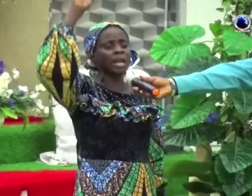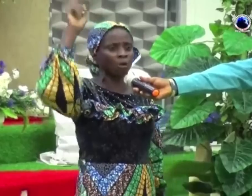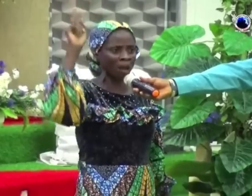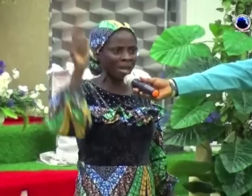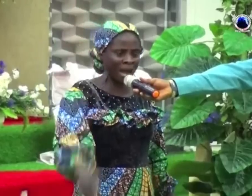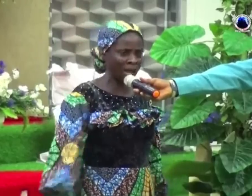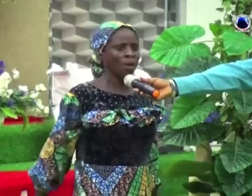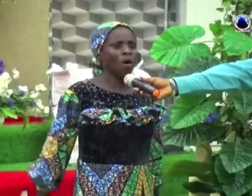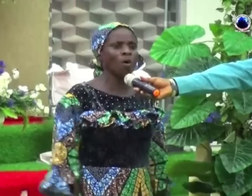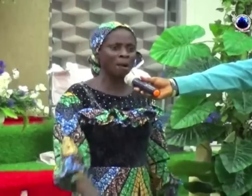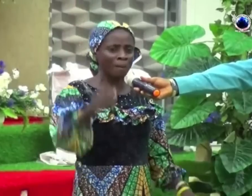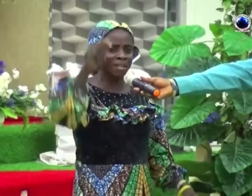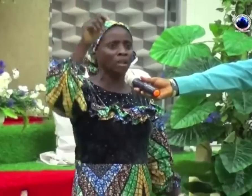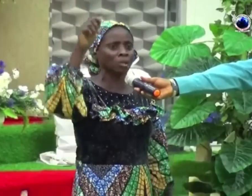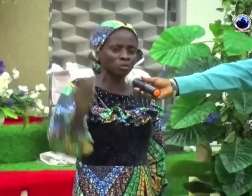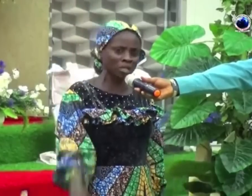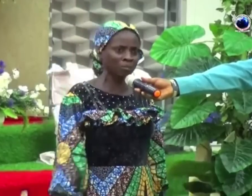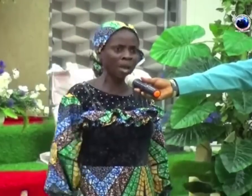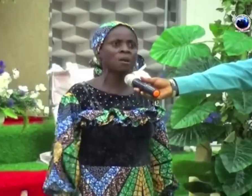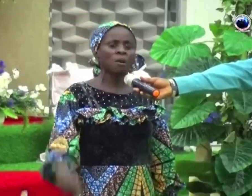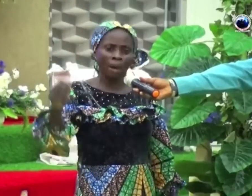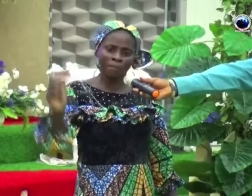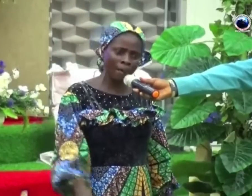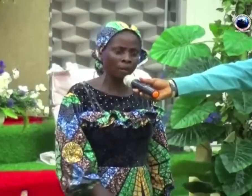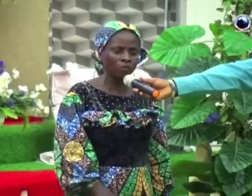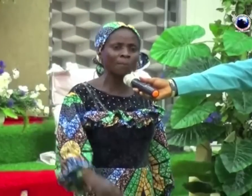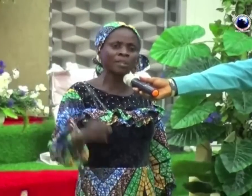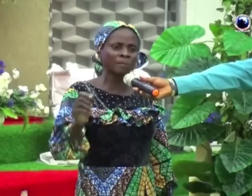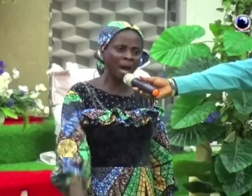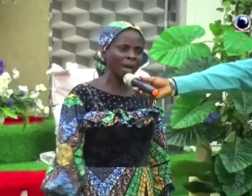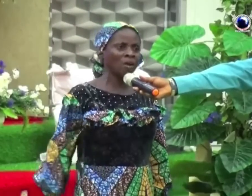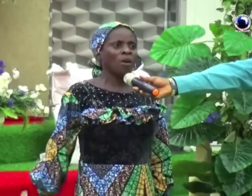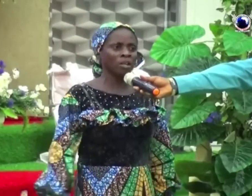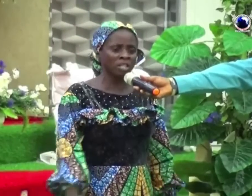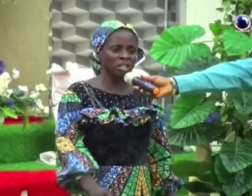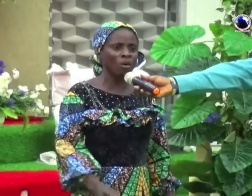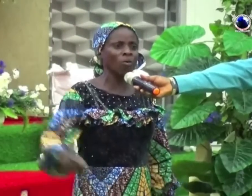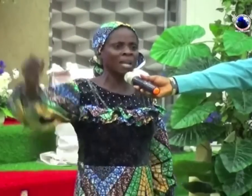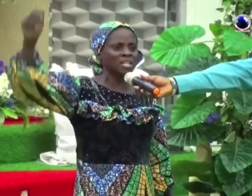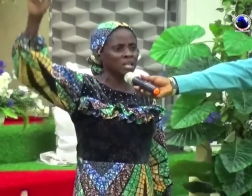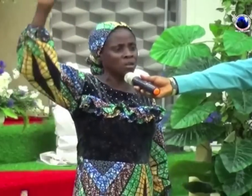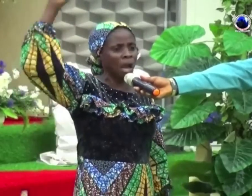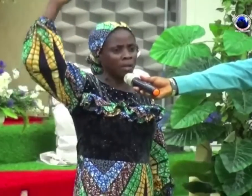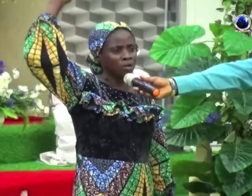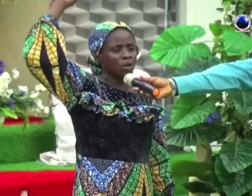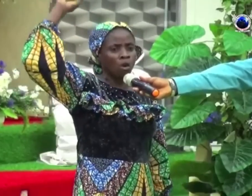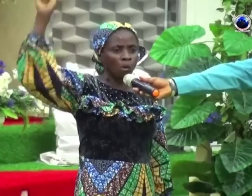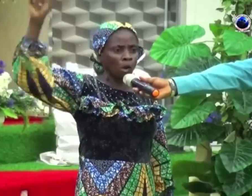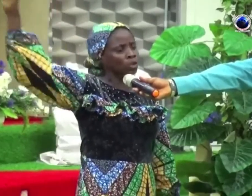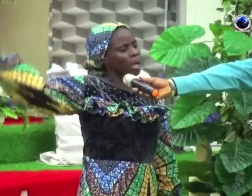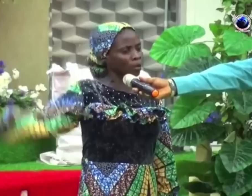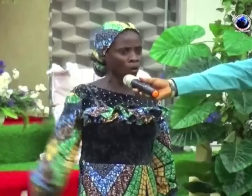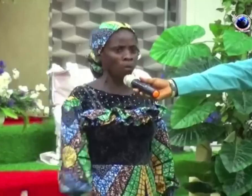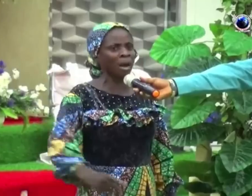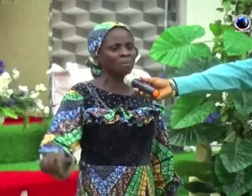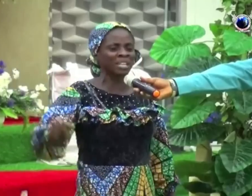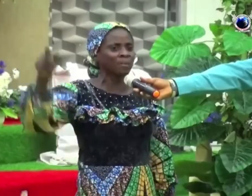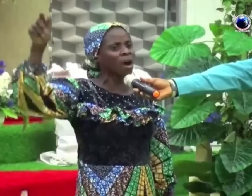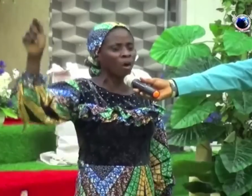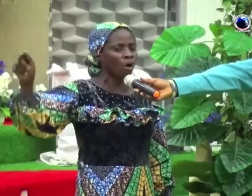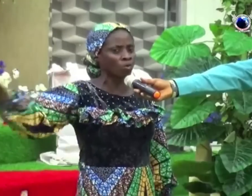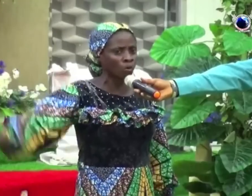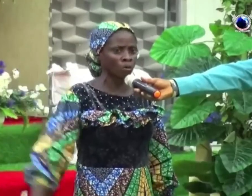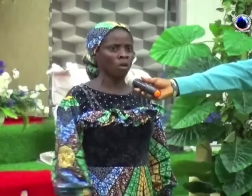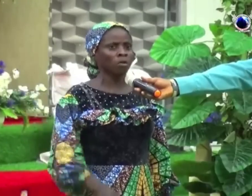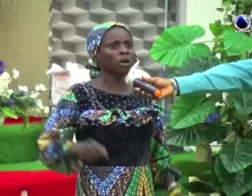se die ko pada o wa pe mi ni jo tu ise pe mommy oba lolu amo ni mo oni ohun wa ni owuro soleko o po wa ni ta si ma